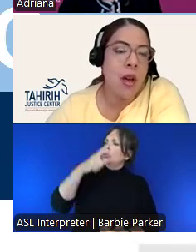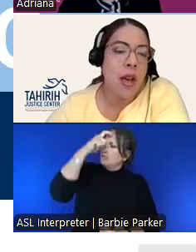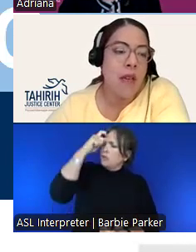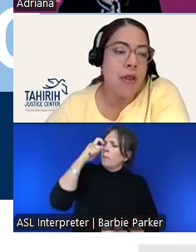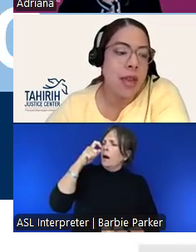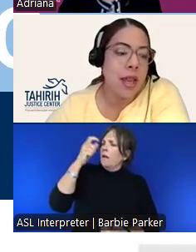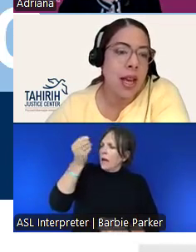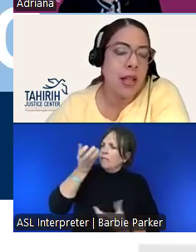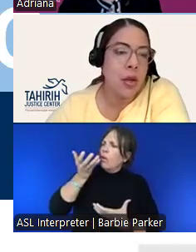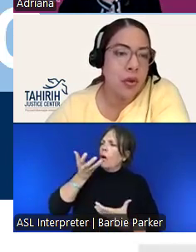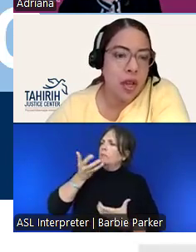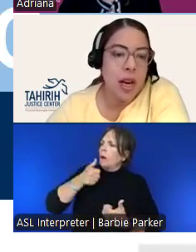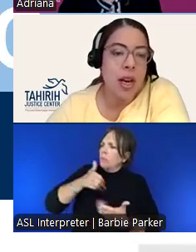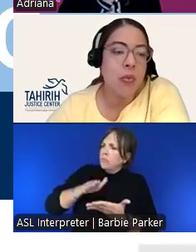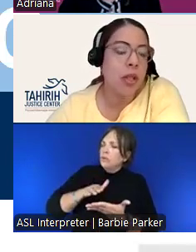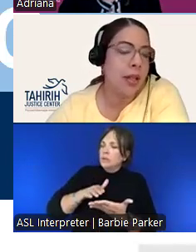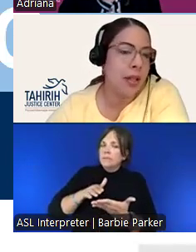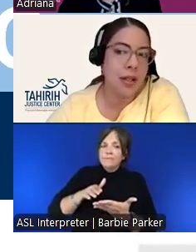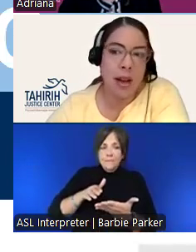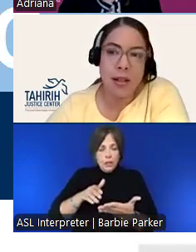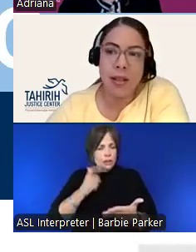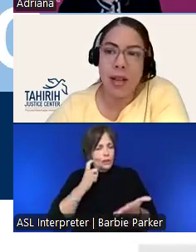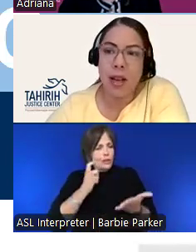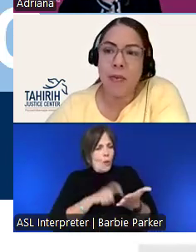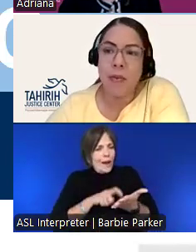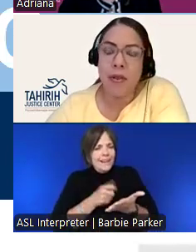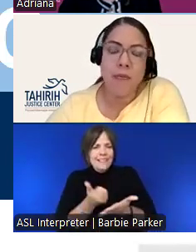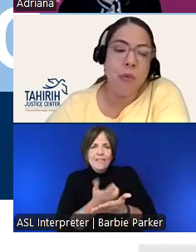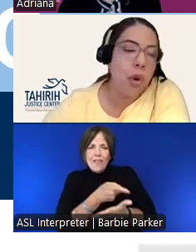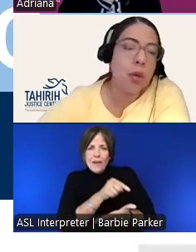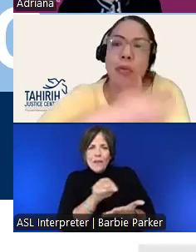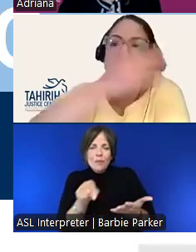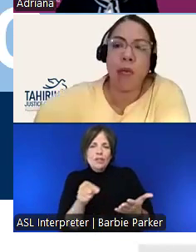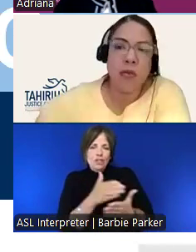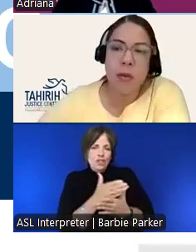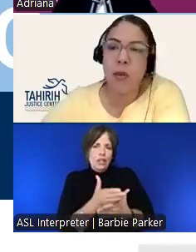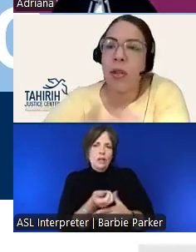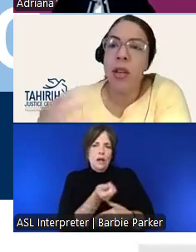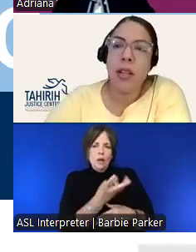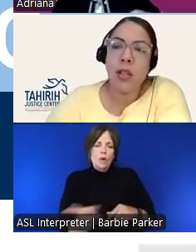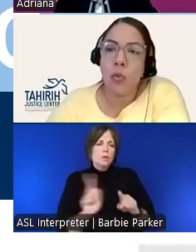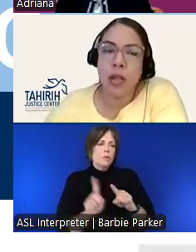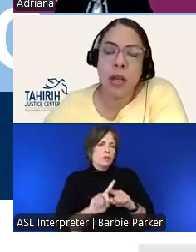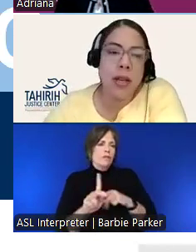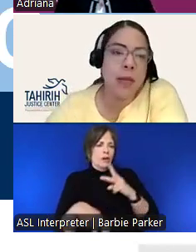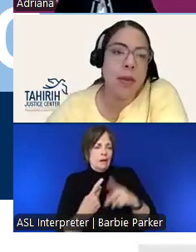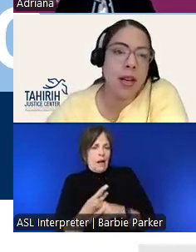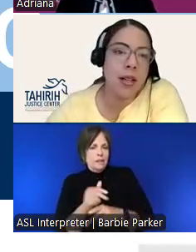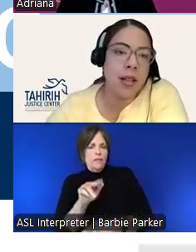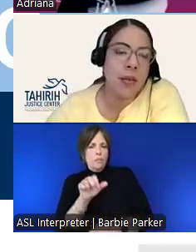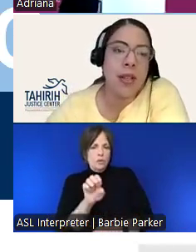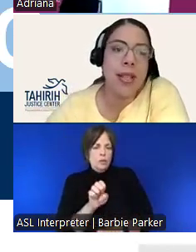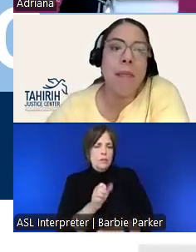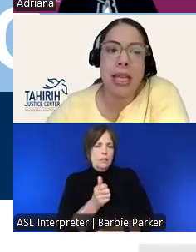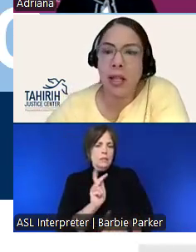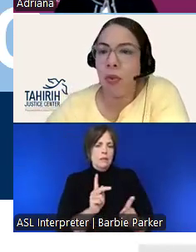now everything that you shared, what's been discussed of the multiple forms of abuse that someone could be